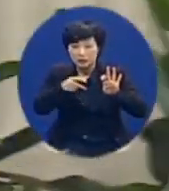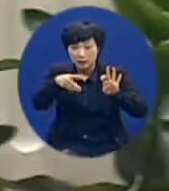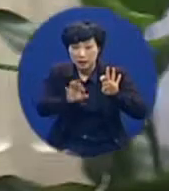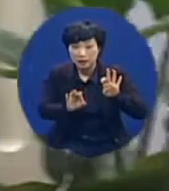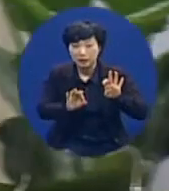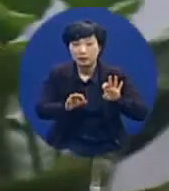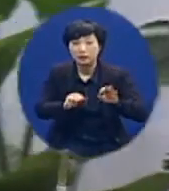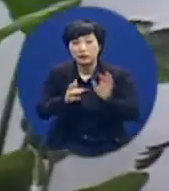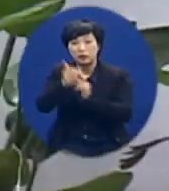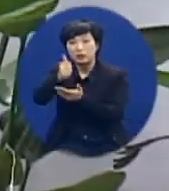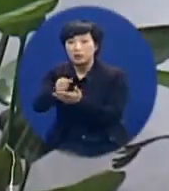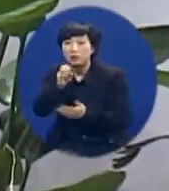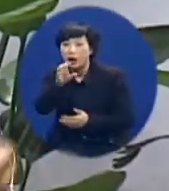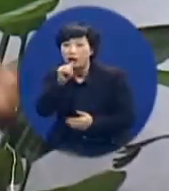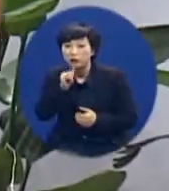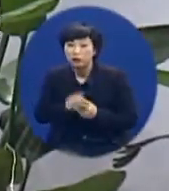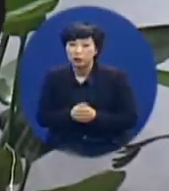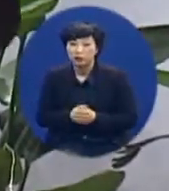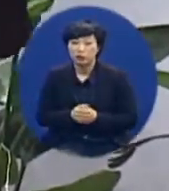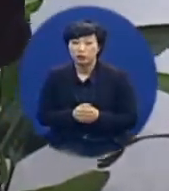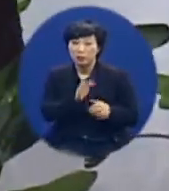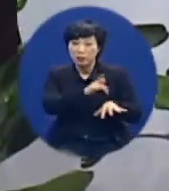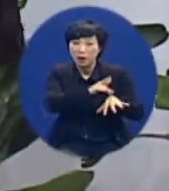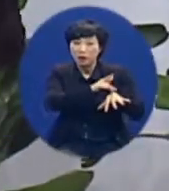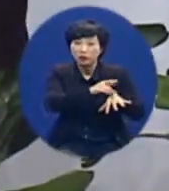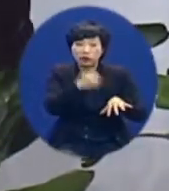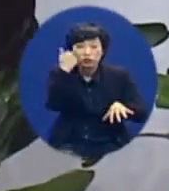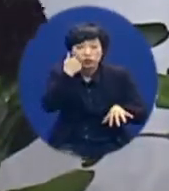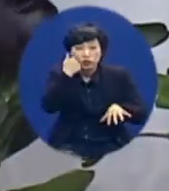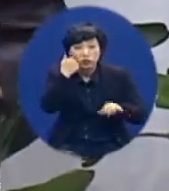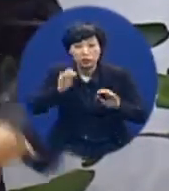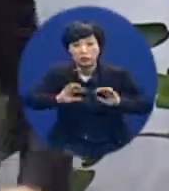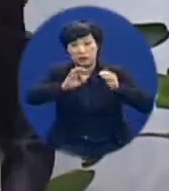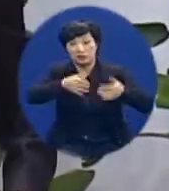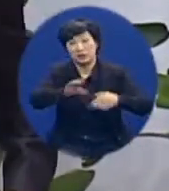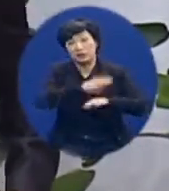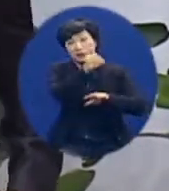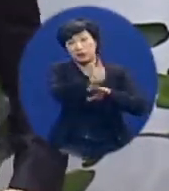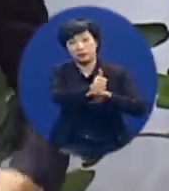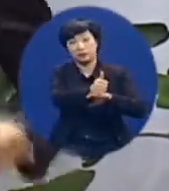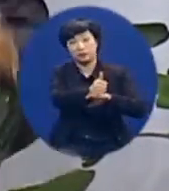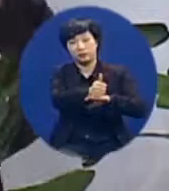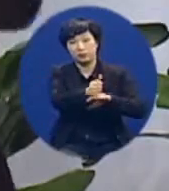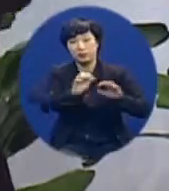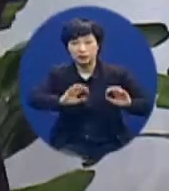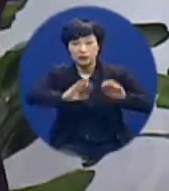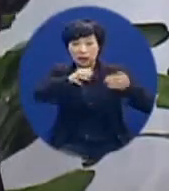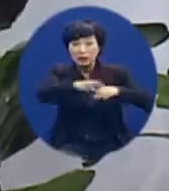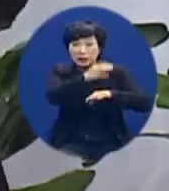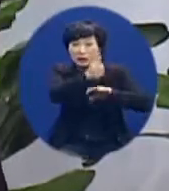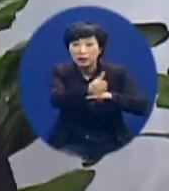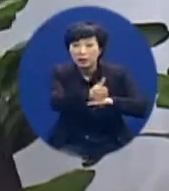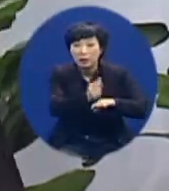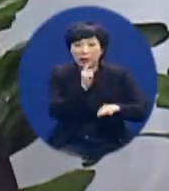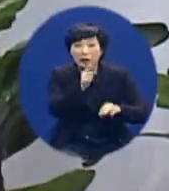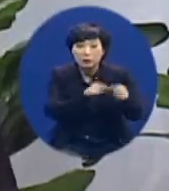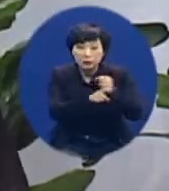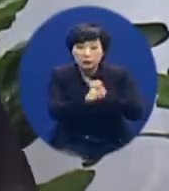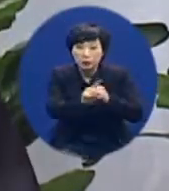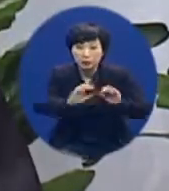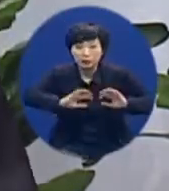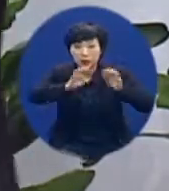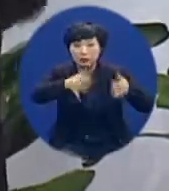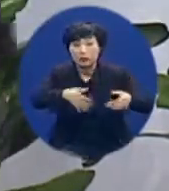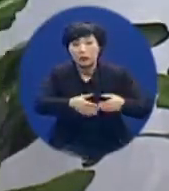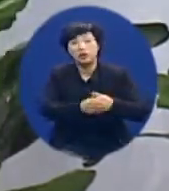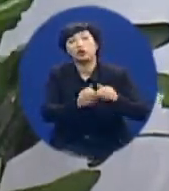The Bible says that the devil is the power of this dark world. It means that he is the ruler of the